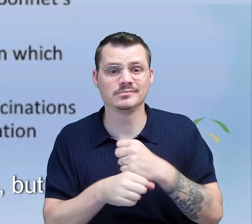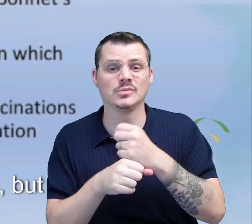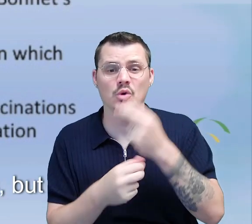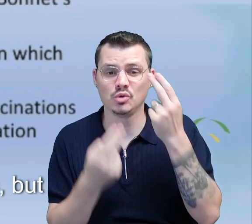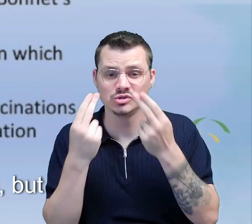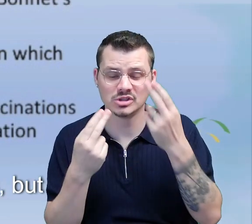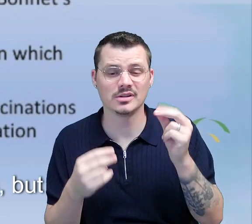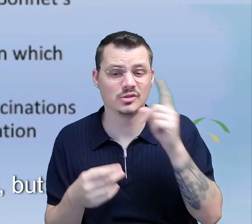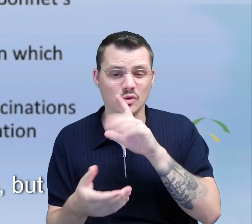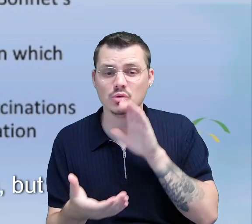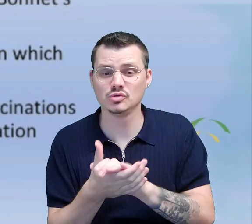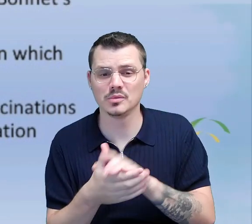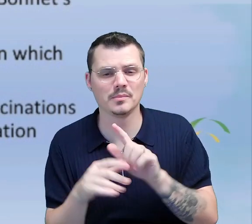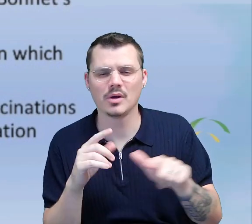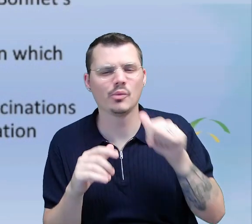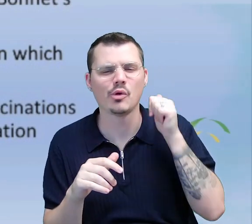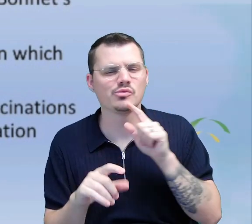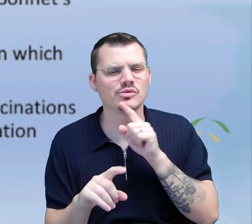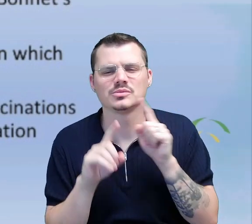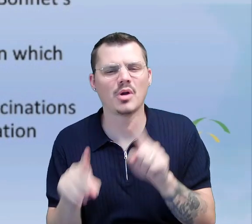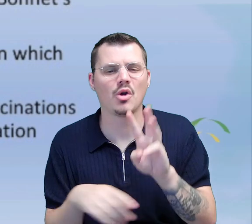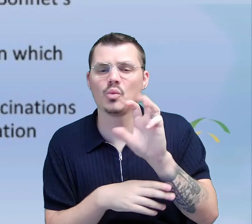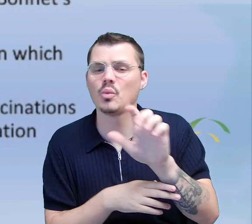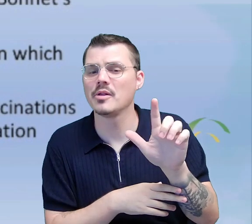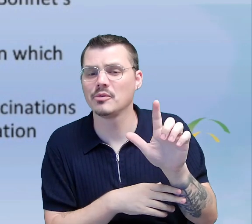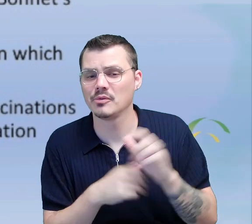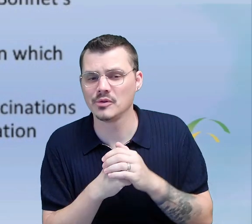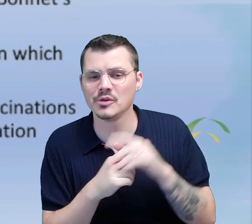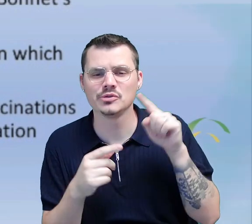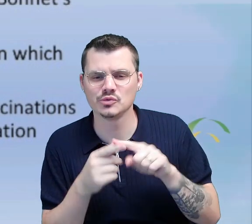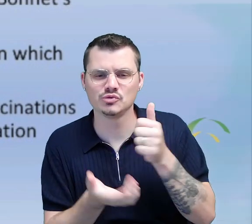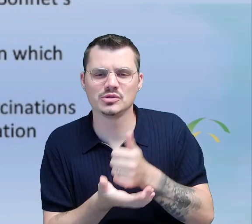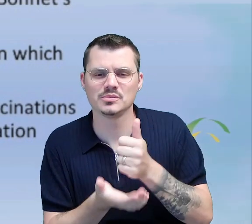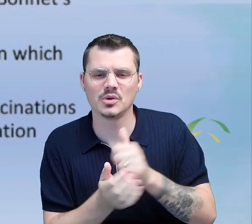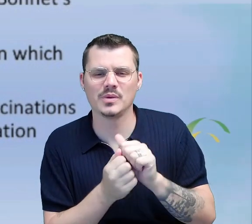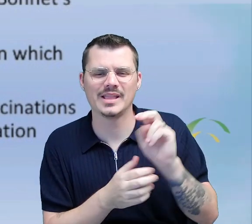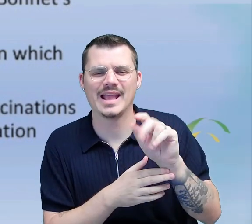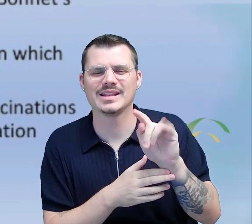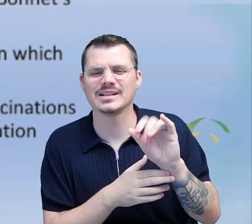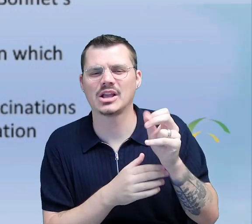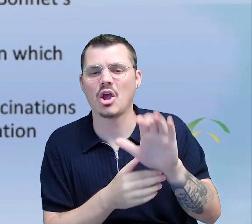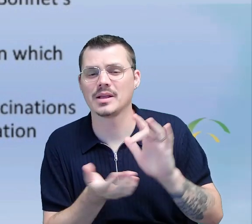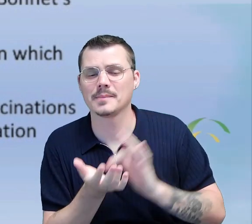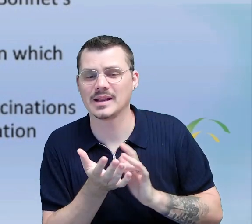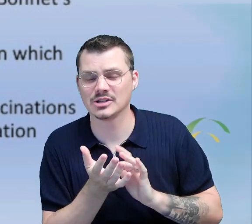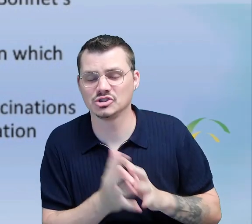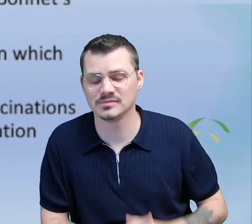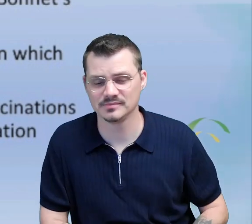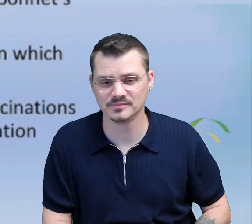produce hallucinations and delusions, but they won't respond well to treatment with antipsychotic